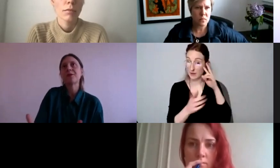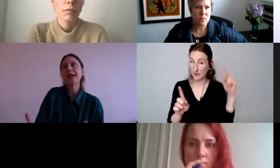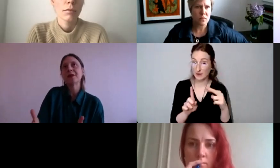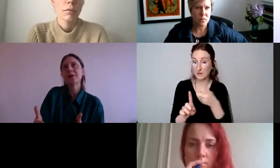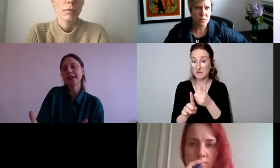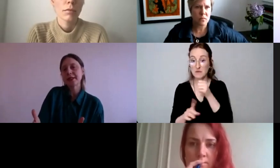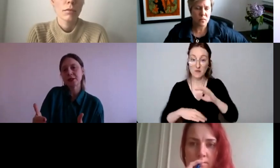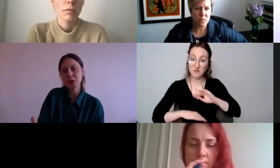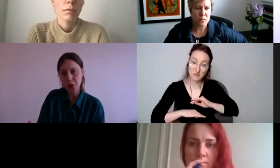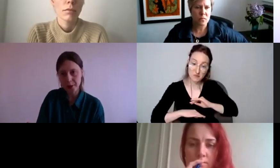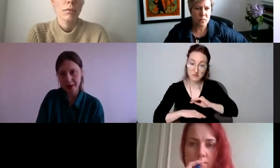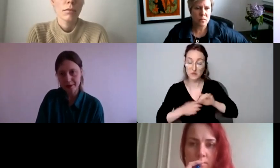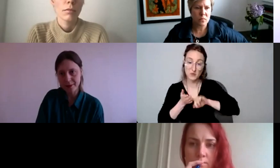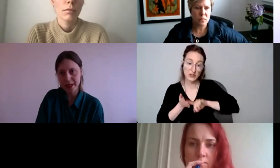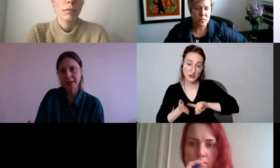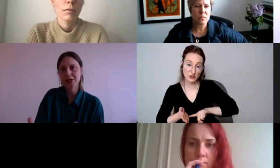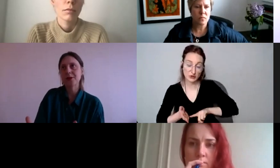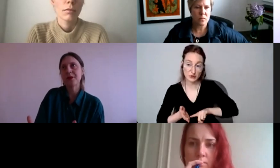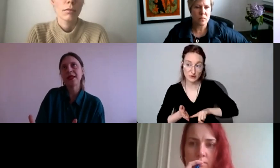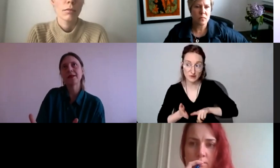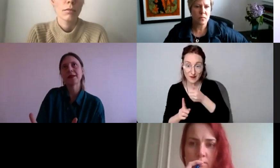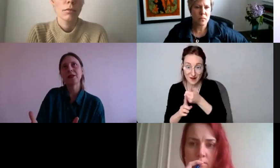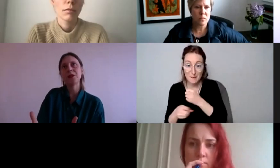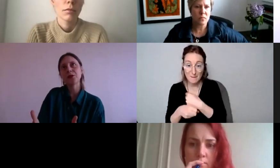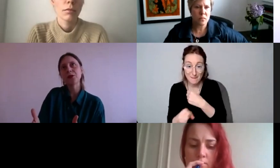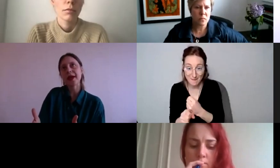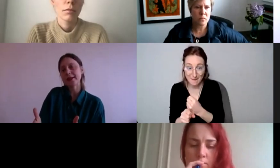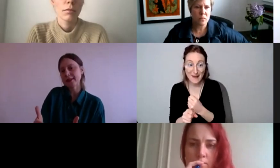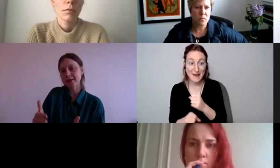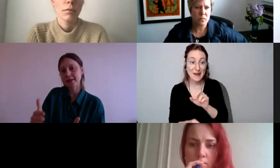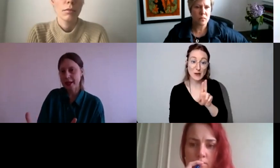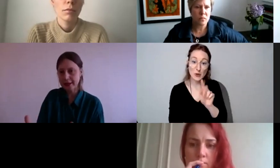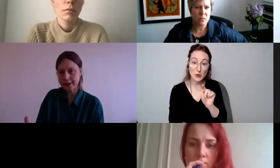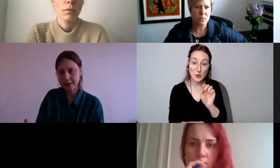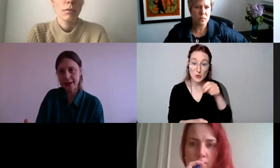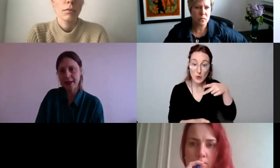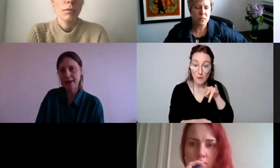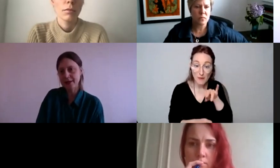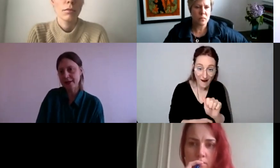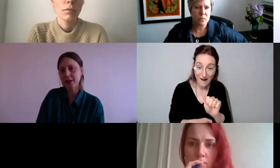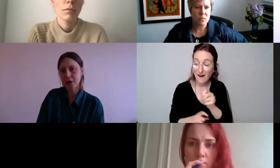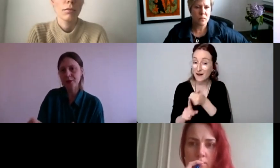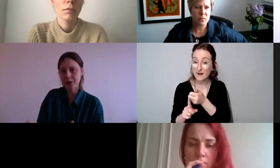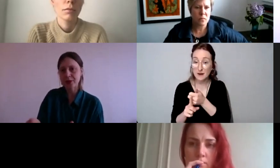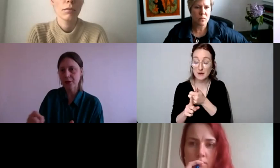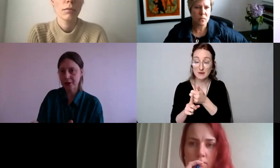She made practical utopia. She made a new ethical reality in the